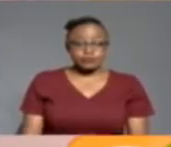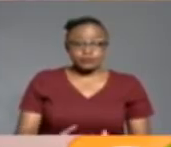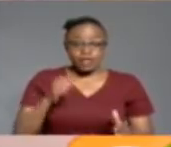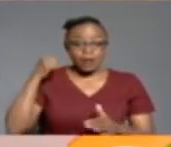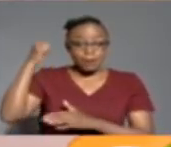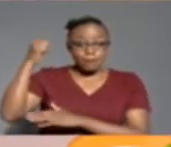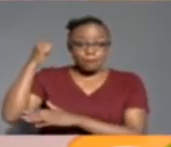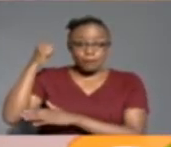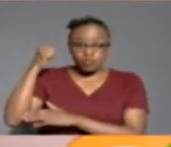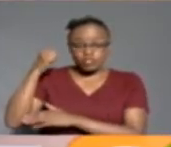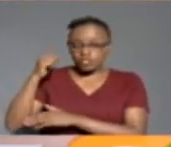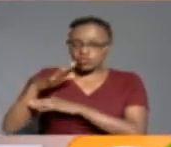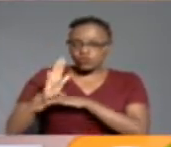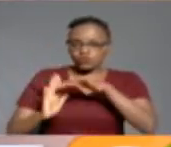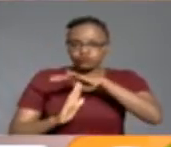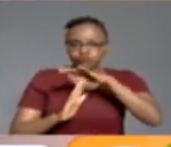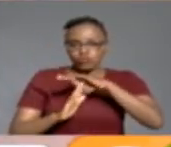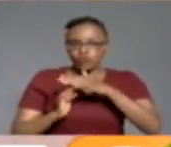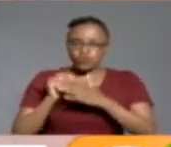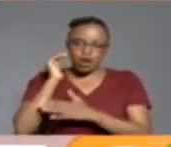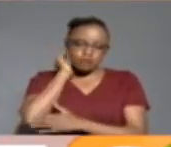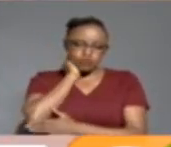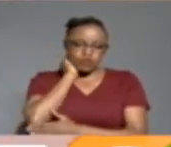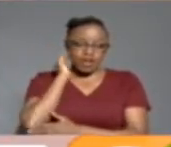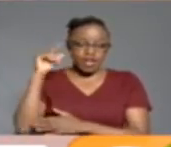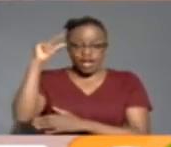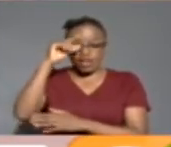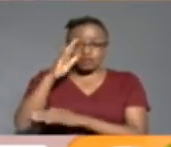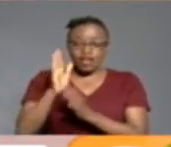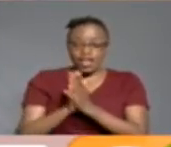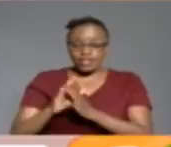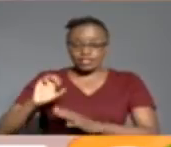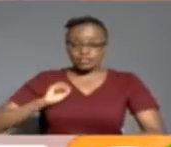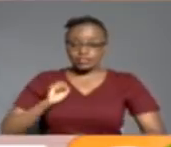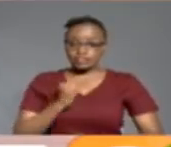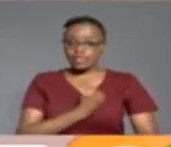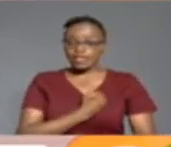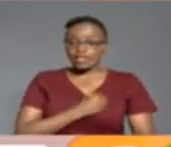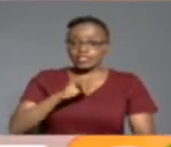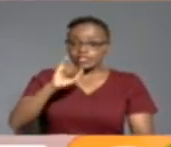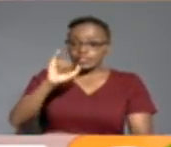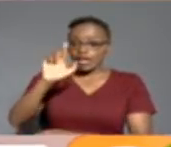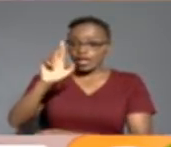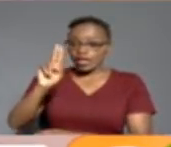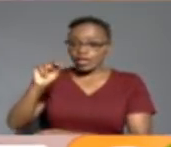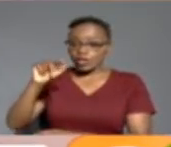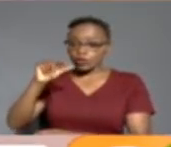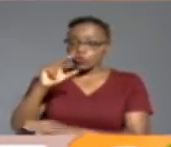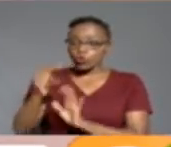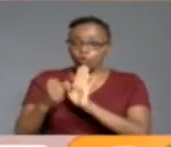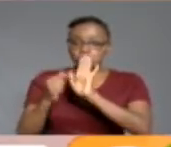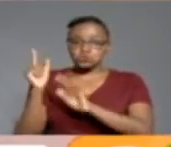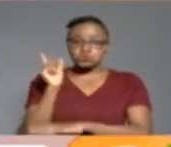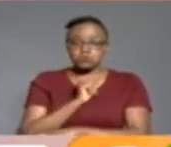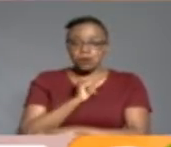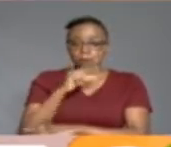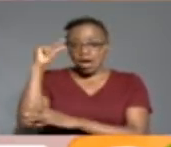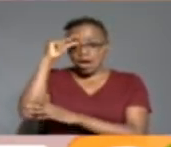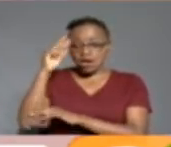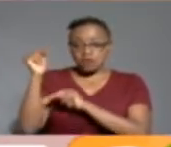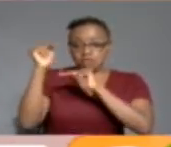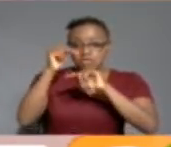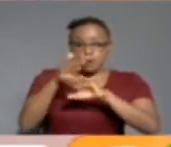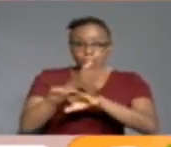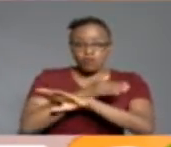Politics of supremacy pitting Murang’a Governor Mwangi Wa Iria and Senator Irungu Kang’ata played out as the governor appeared before